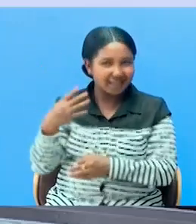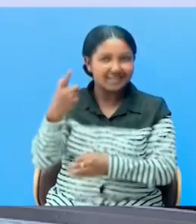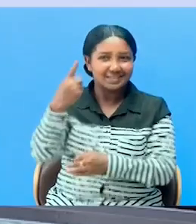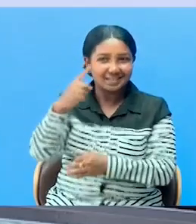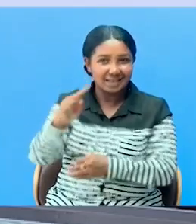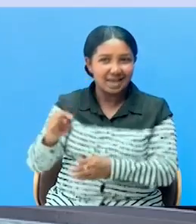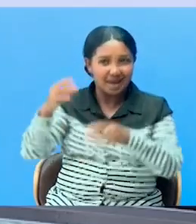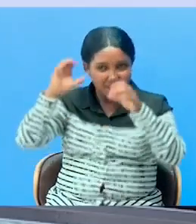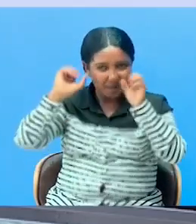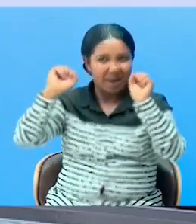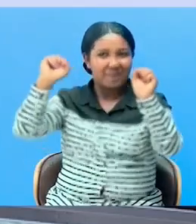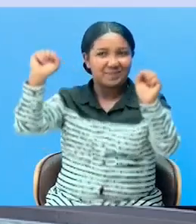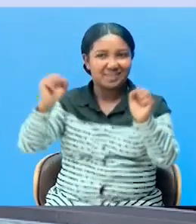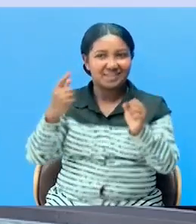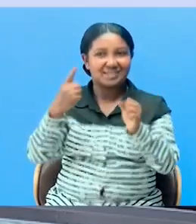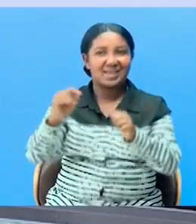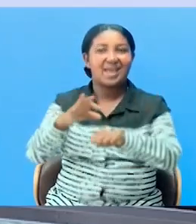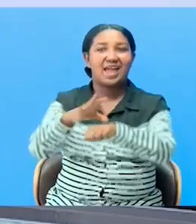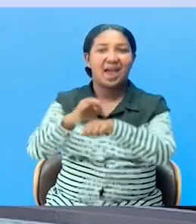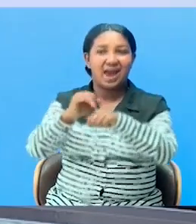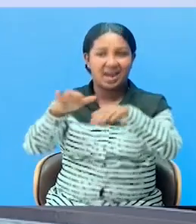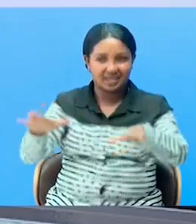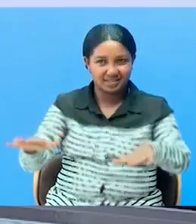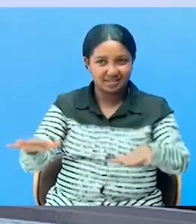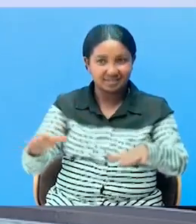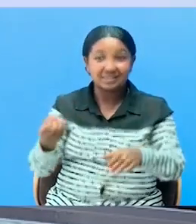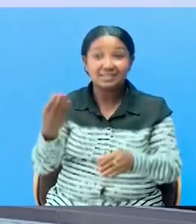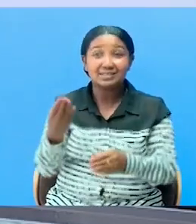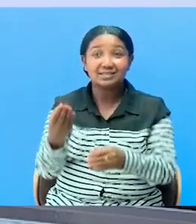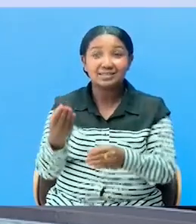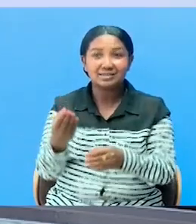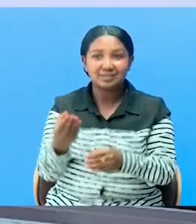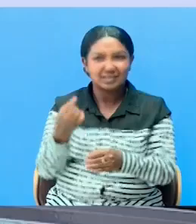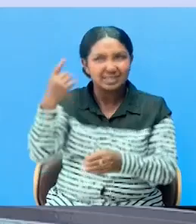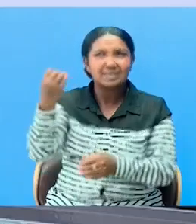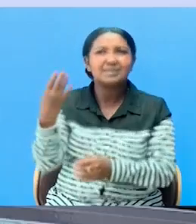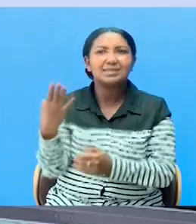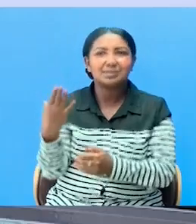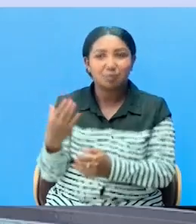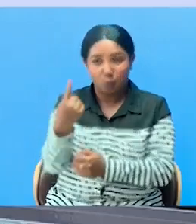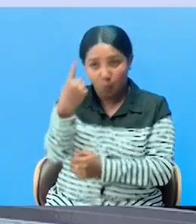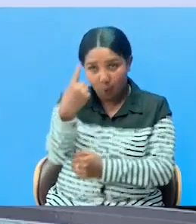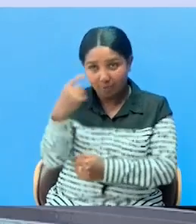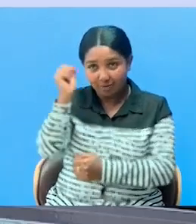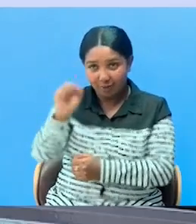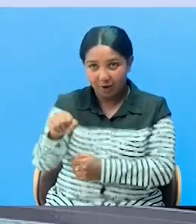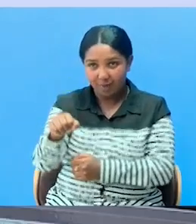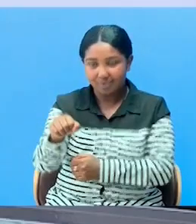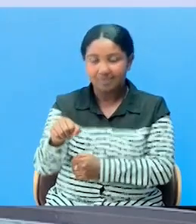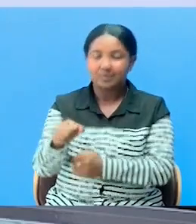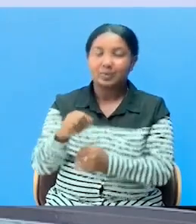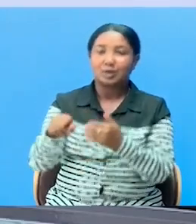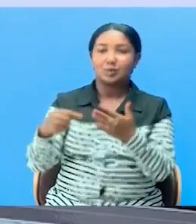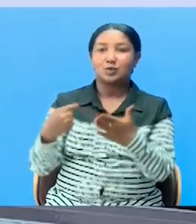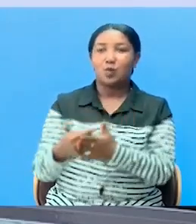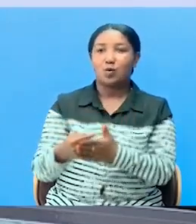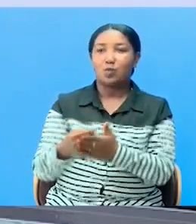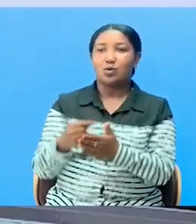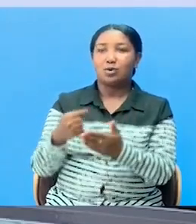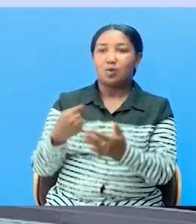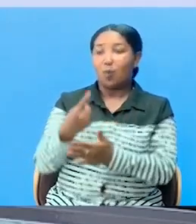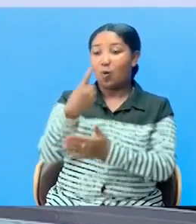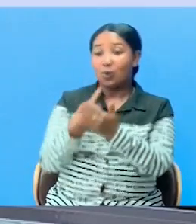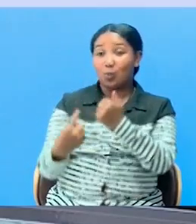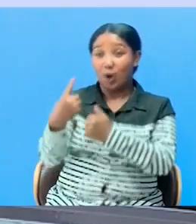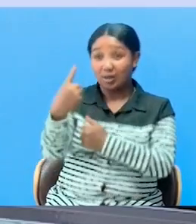the prime minister, the heirs. How many sons we have, students? Only we have what? one. So when there is